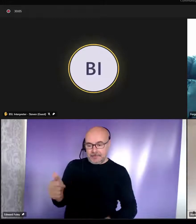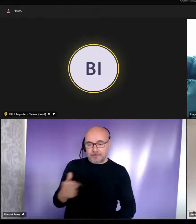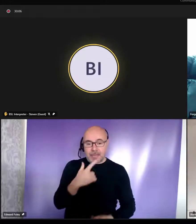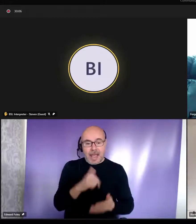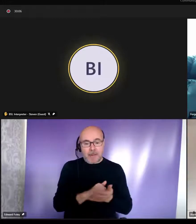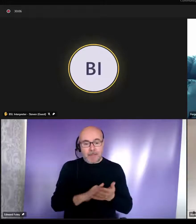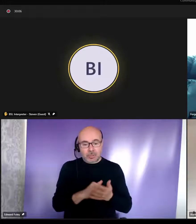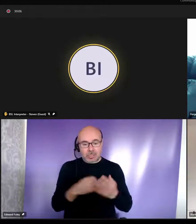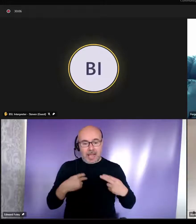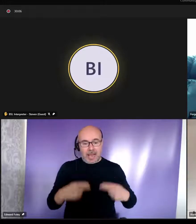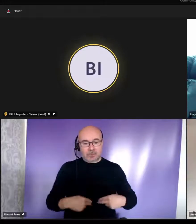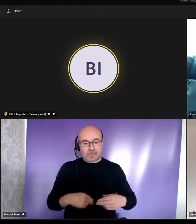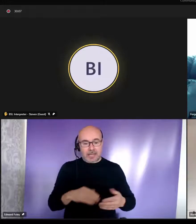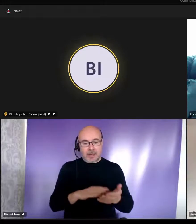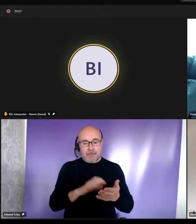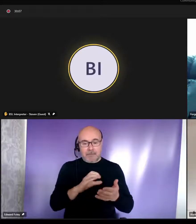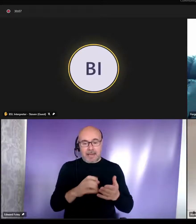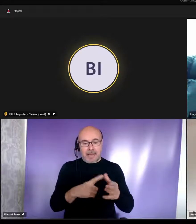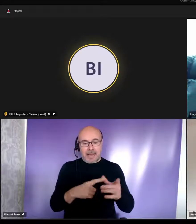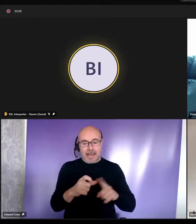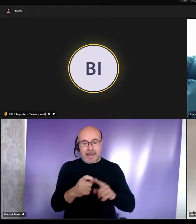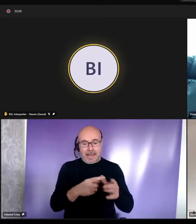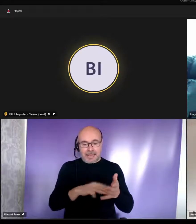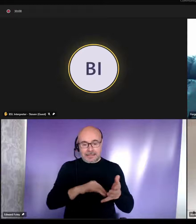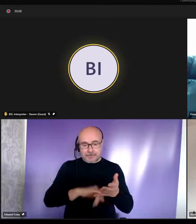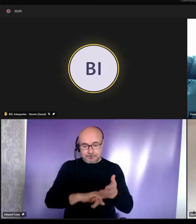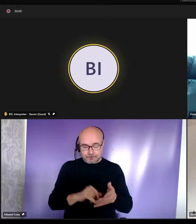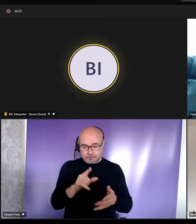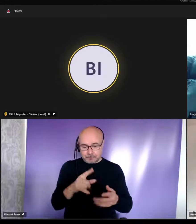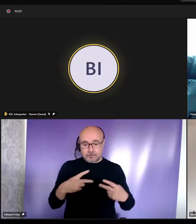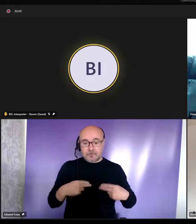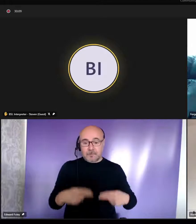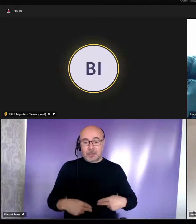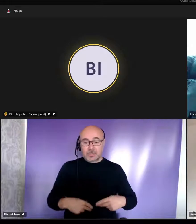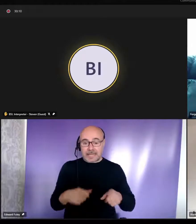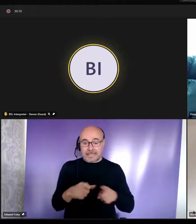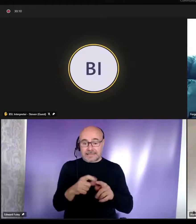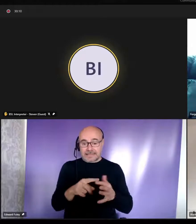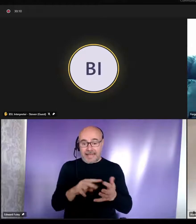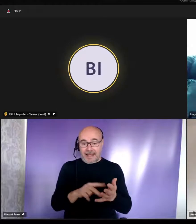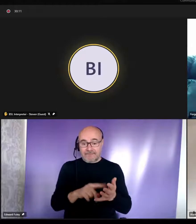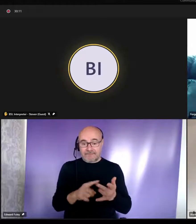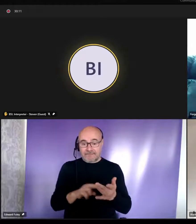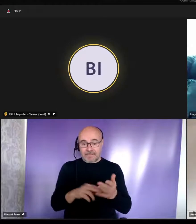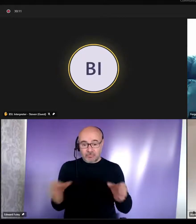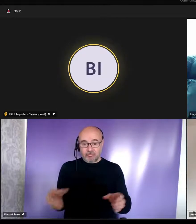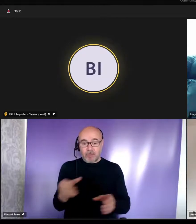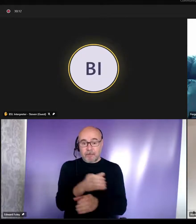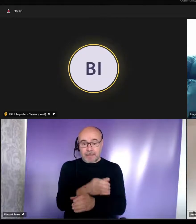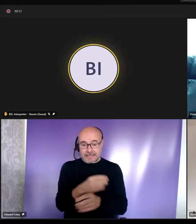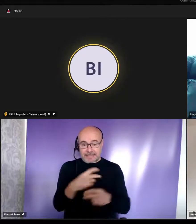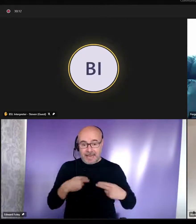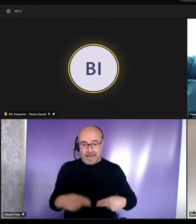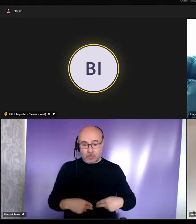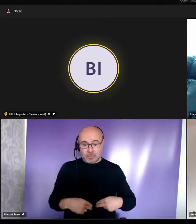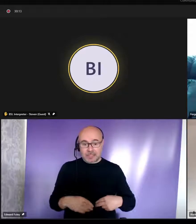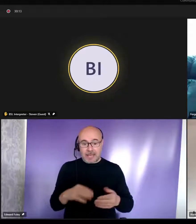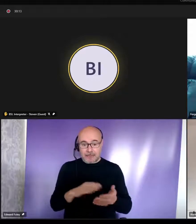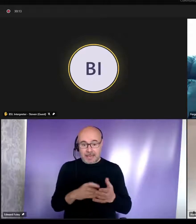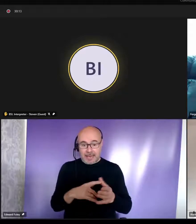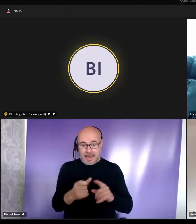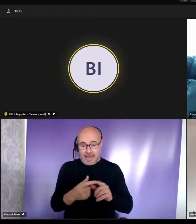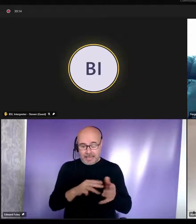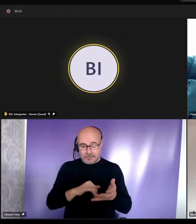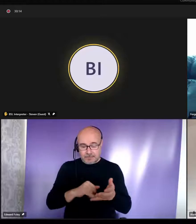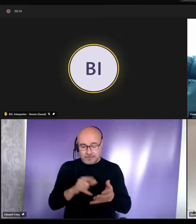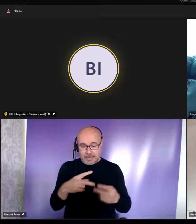Councillor McAdams, but I have Councillor Devlin present, substituting for Councillor McAdams. Councillor McCallan is present.